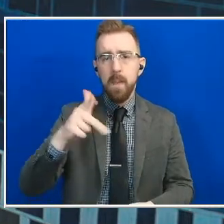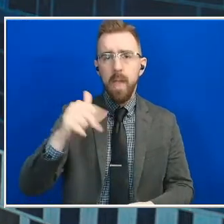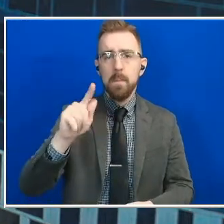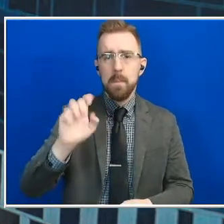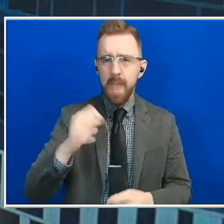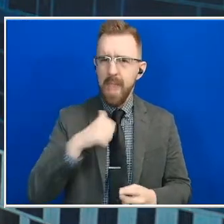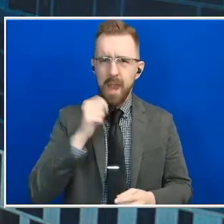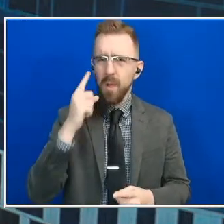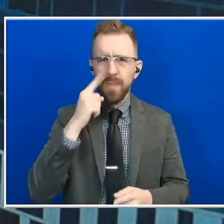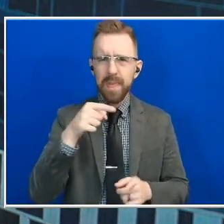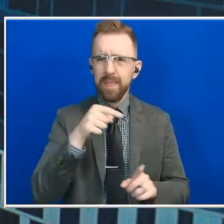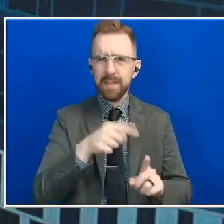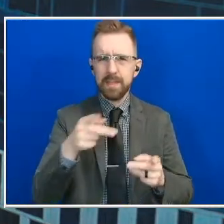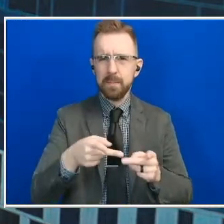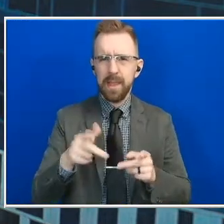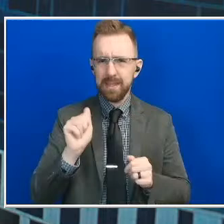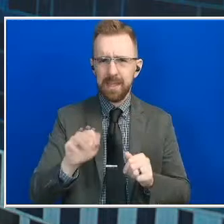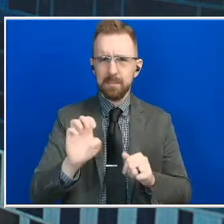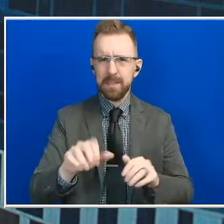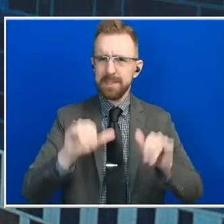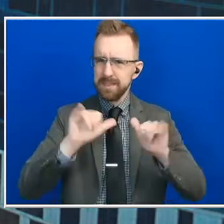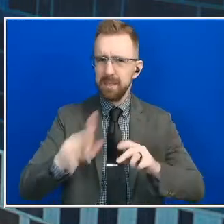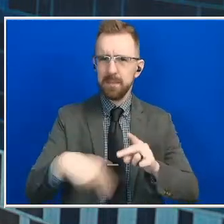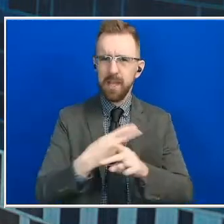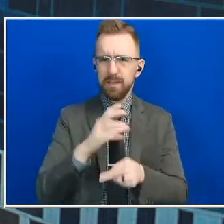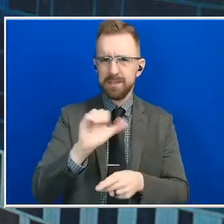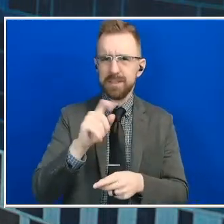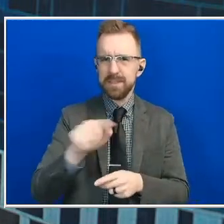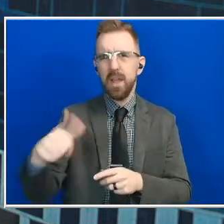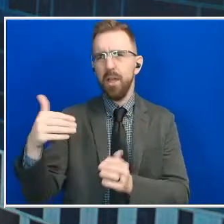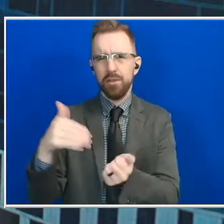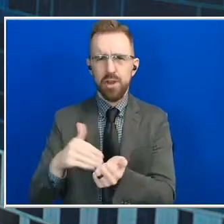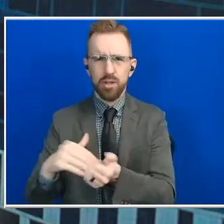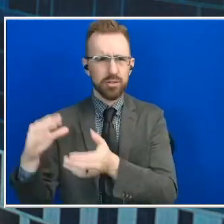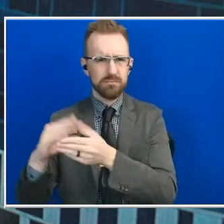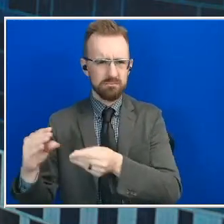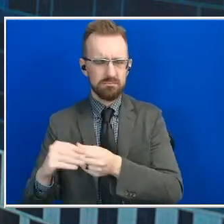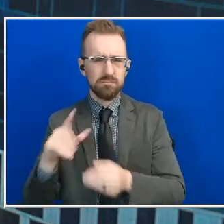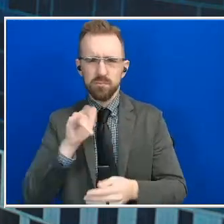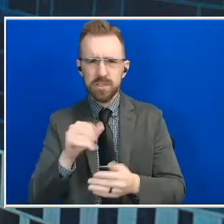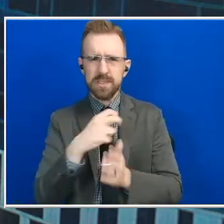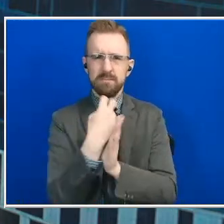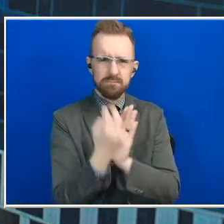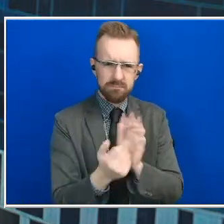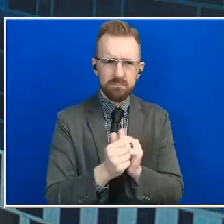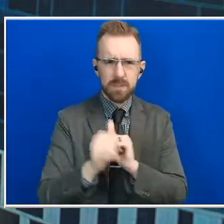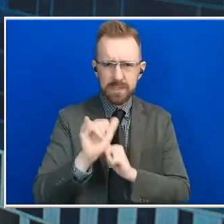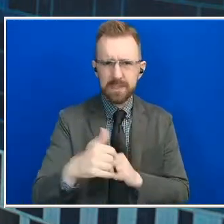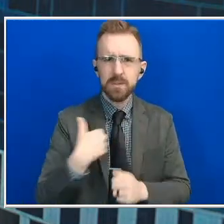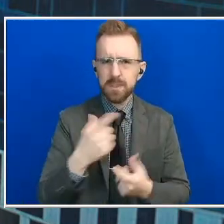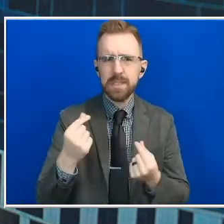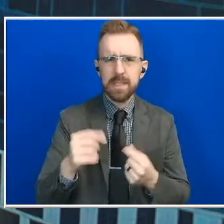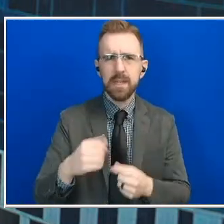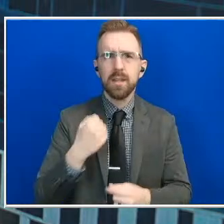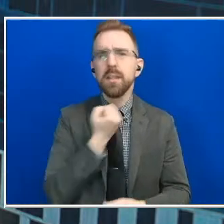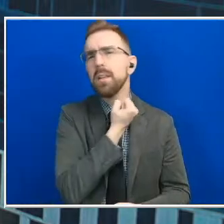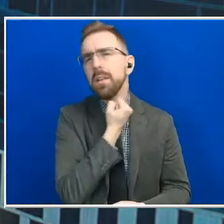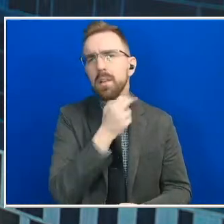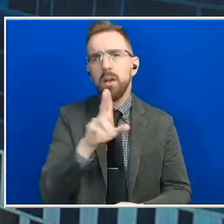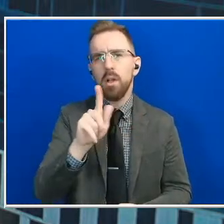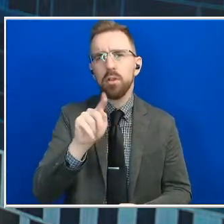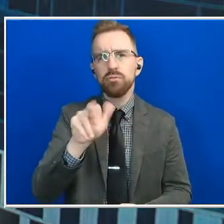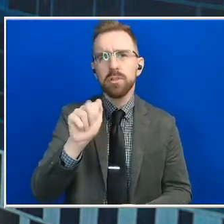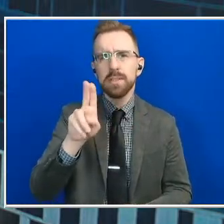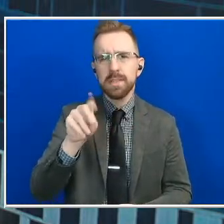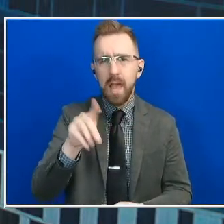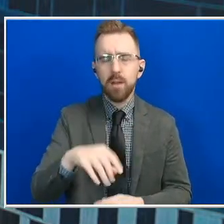that can be that same kind of cyst that the other doctor said. So let's really dive into this. We did an ultrasound and a CT, and we did a